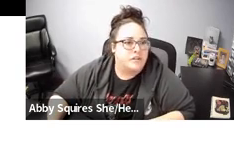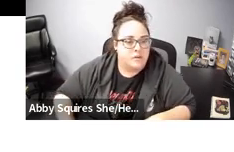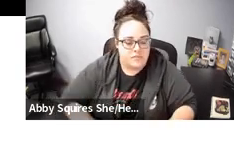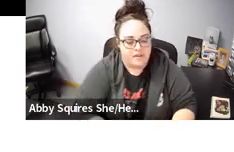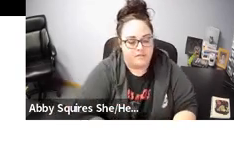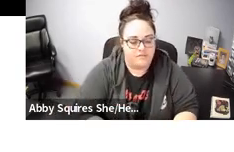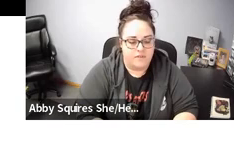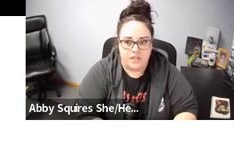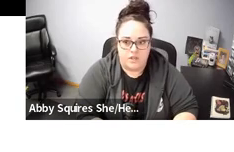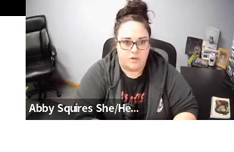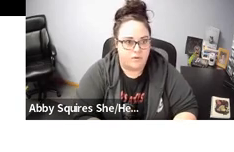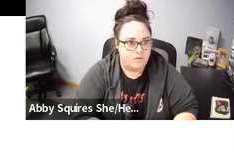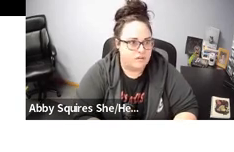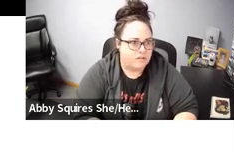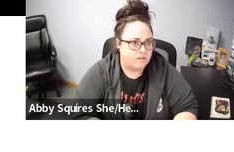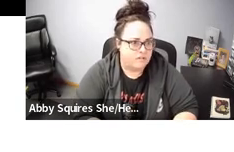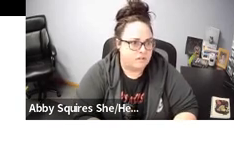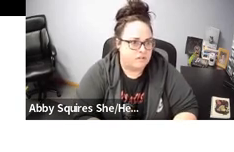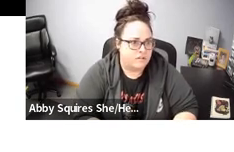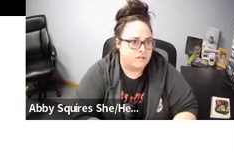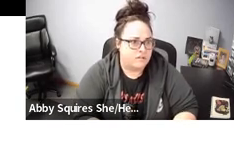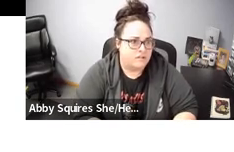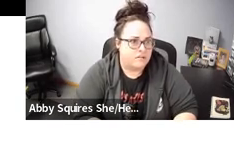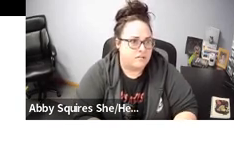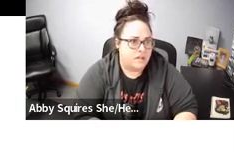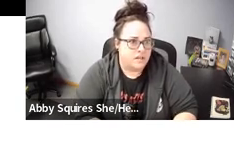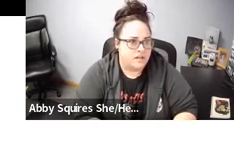I'm gonna look up that video.